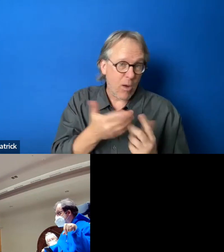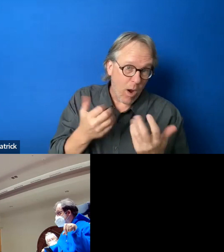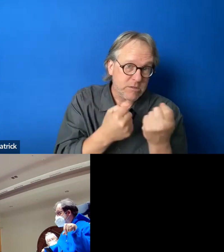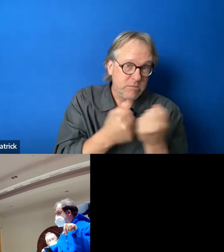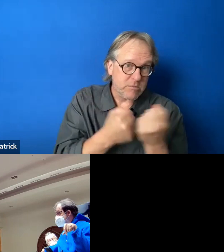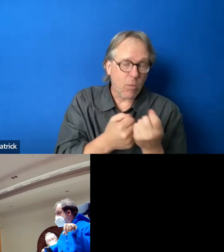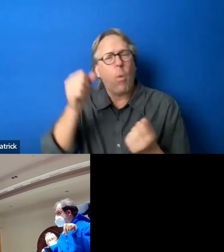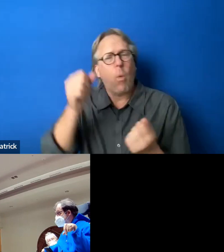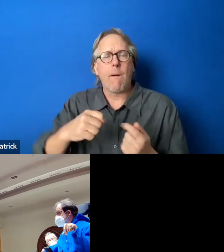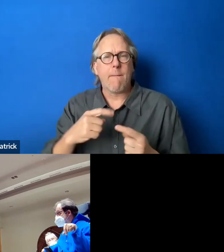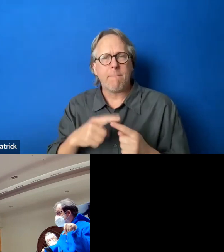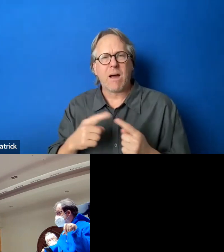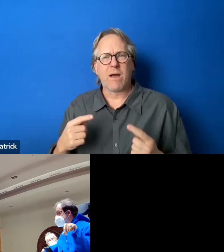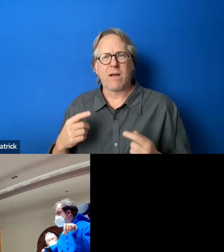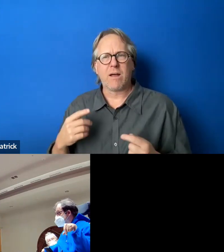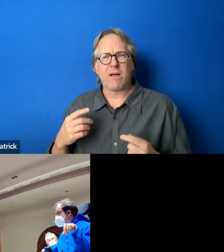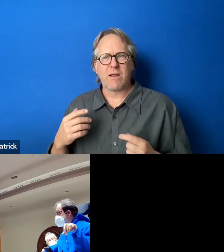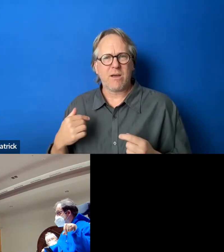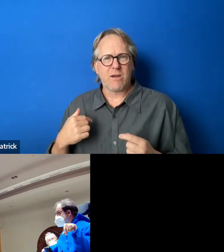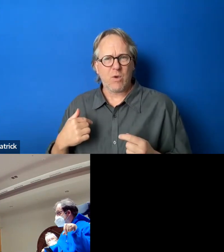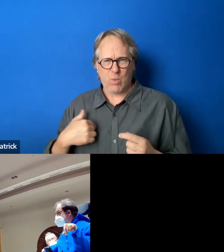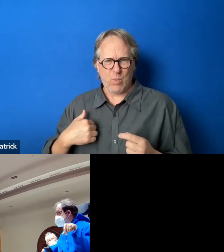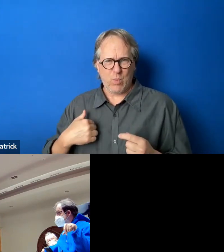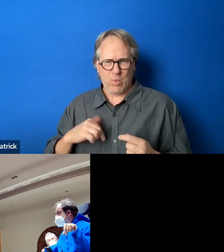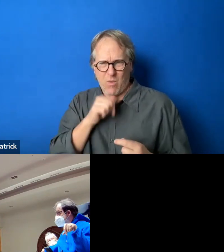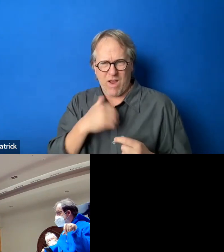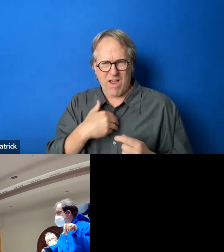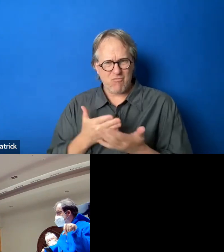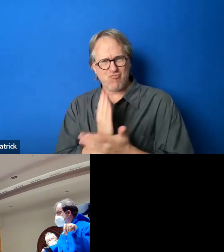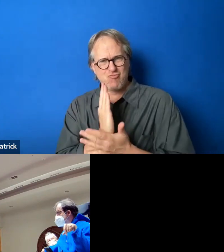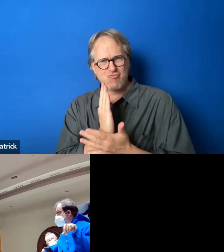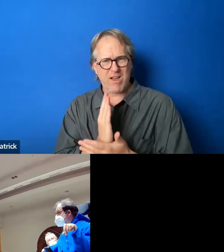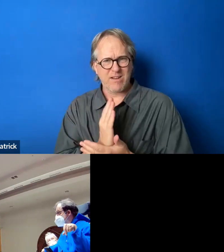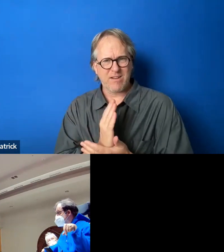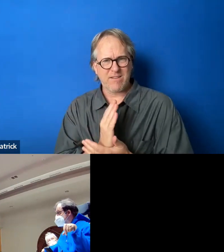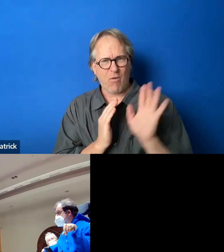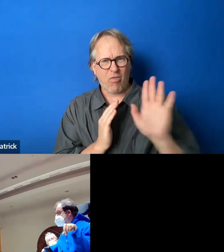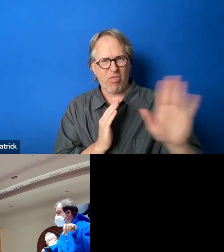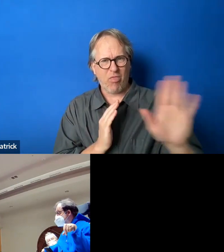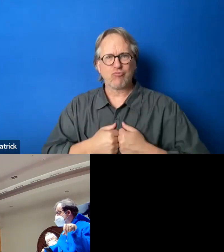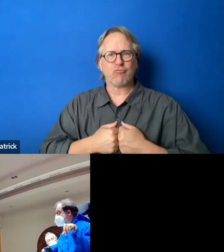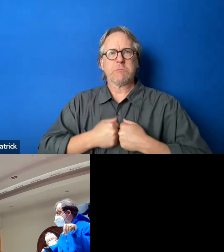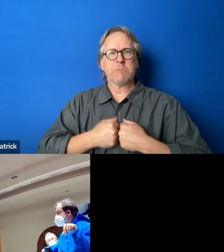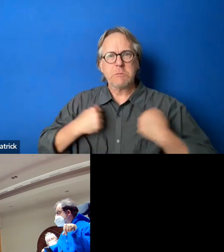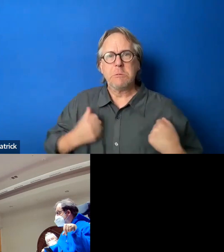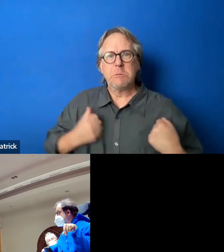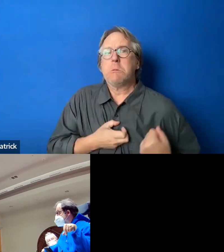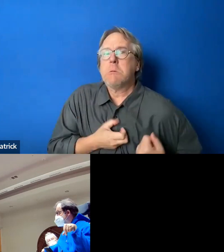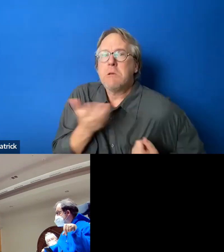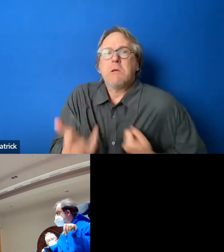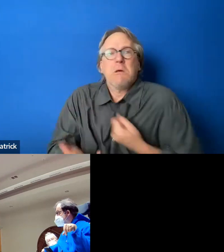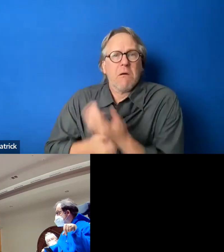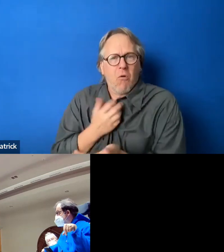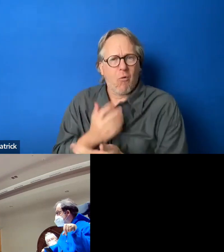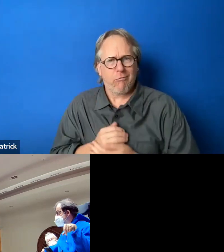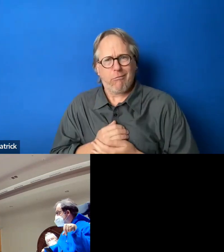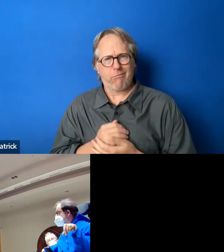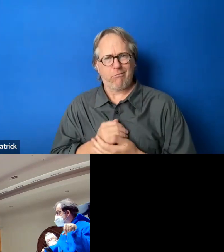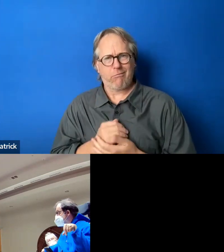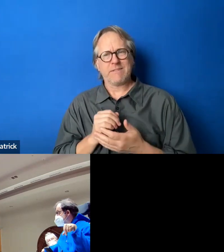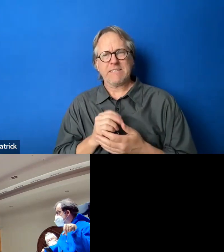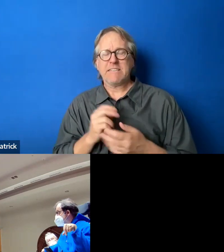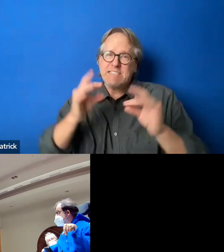but we're not entitled to somebody's story. And finding that balance, that's